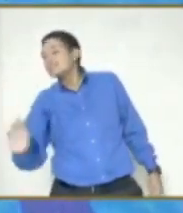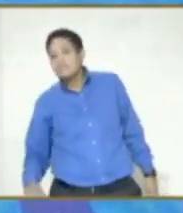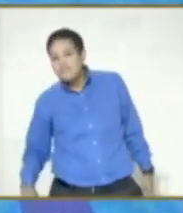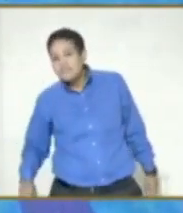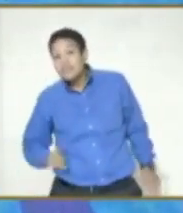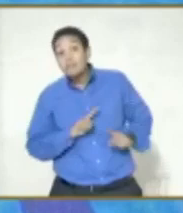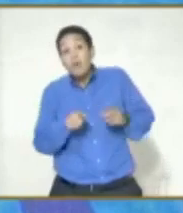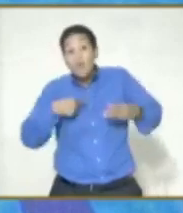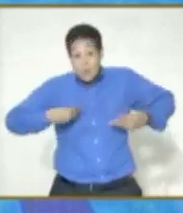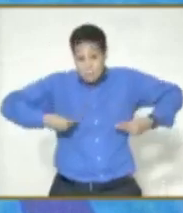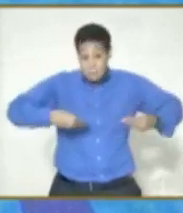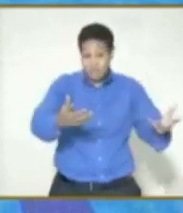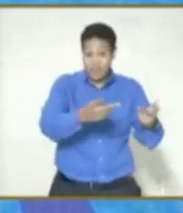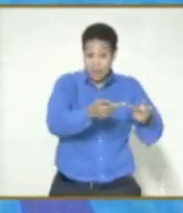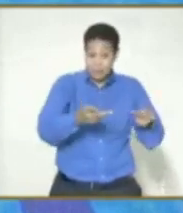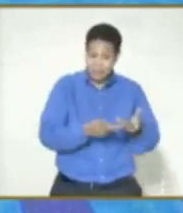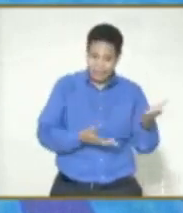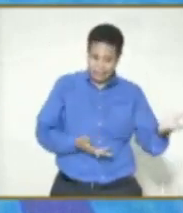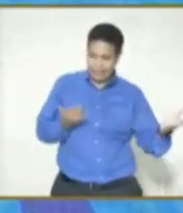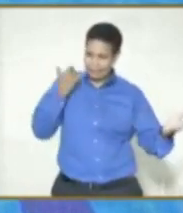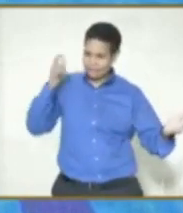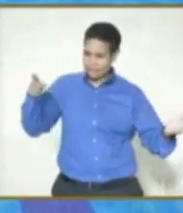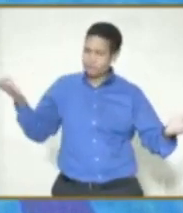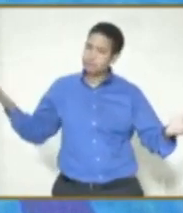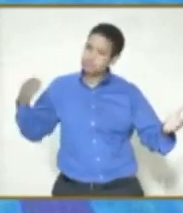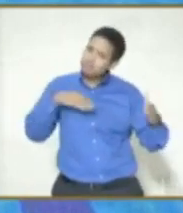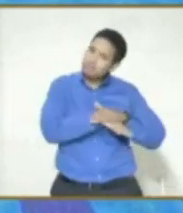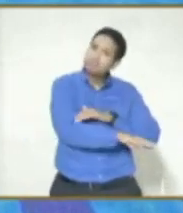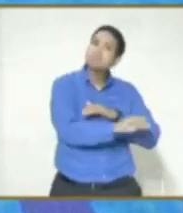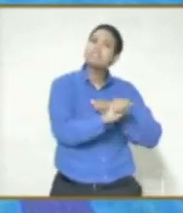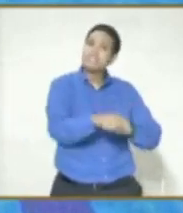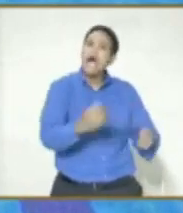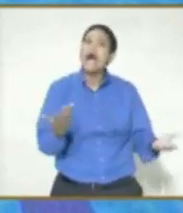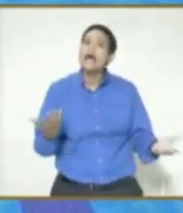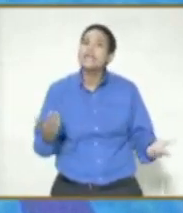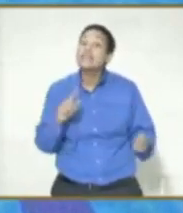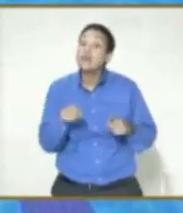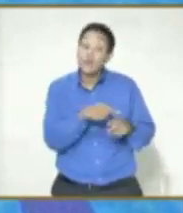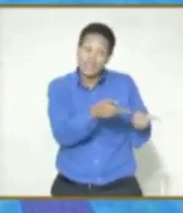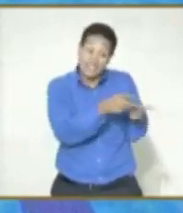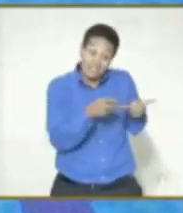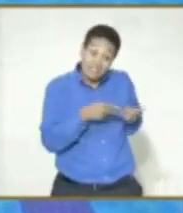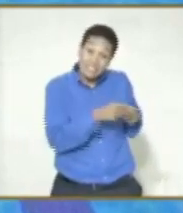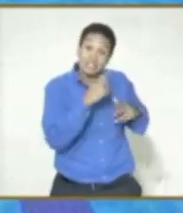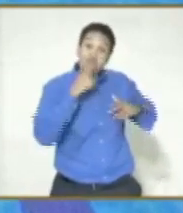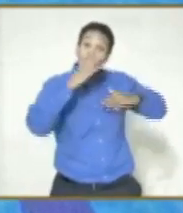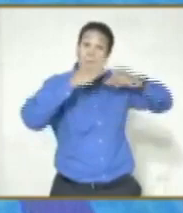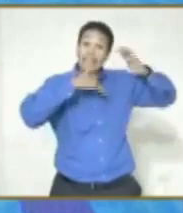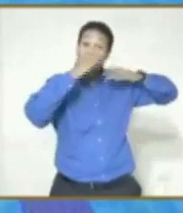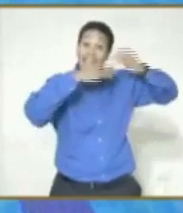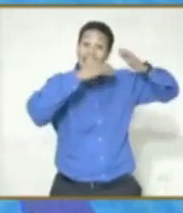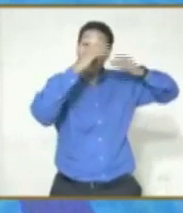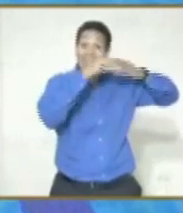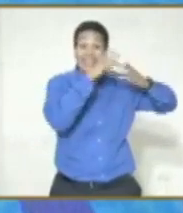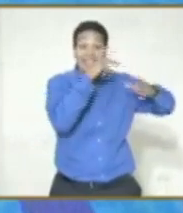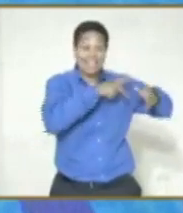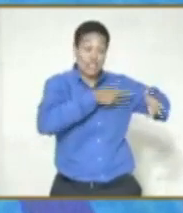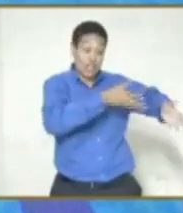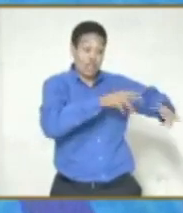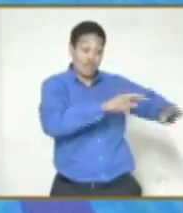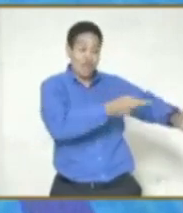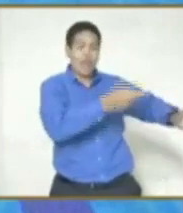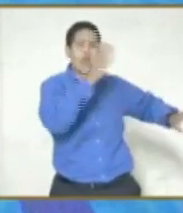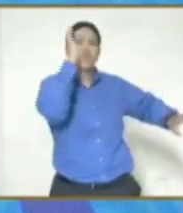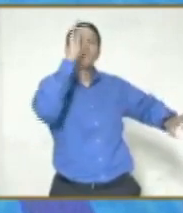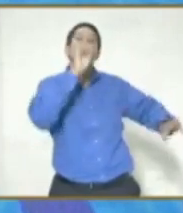the facilities across the country. And when this facility is built in the corporate area, it will